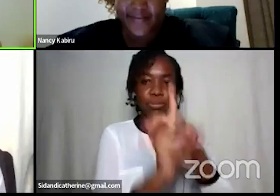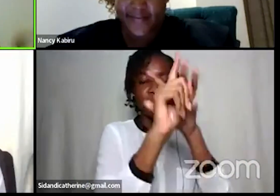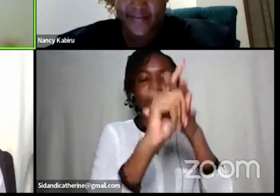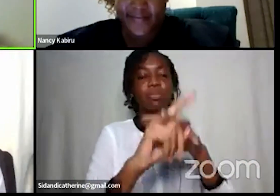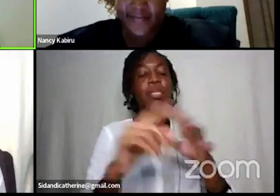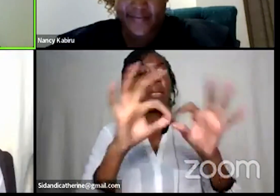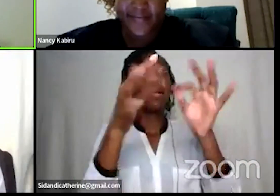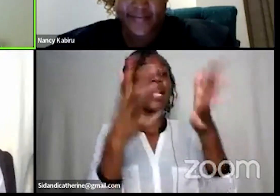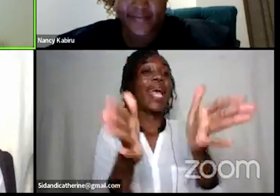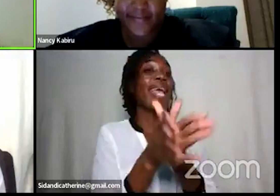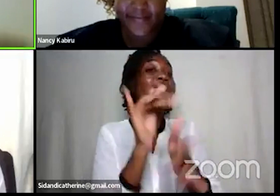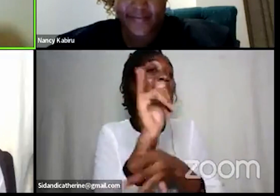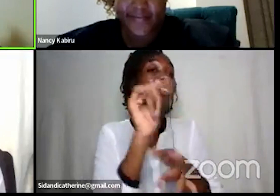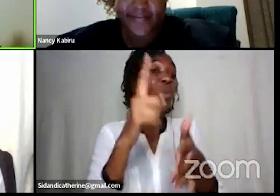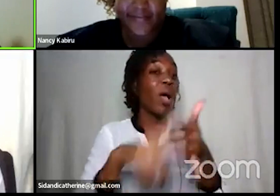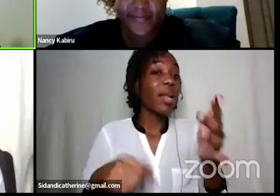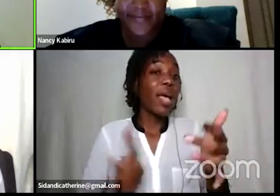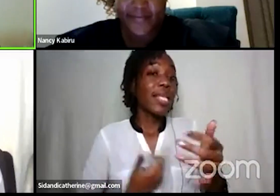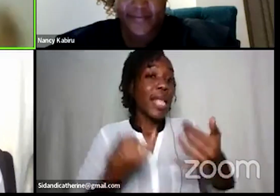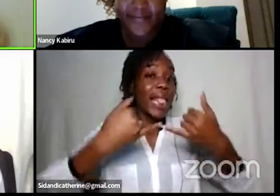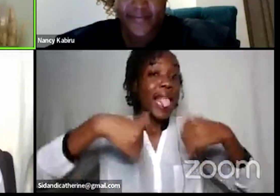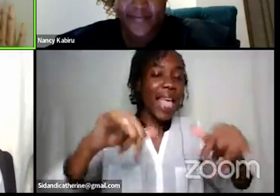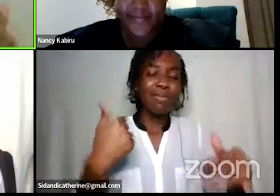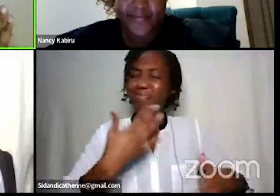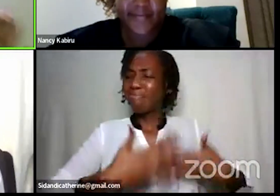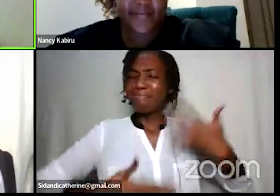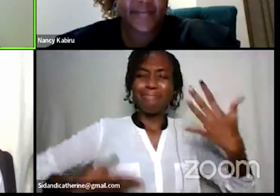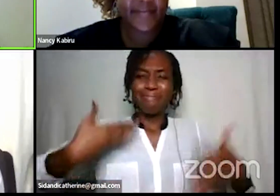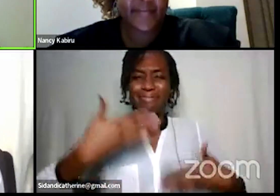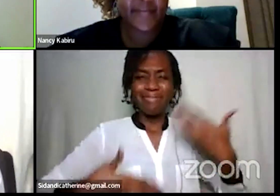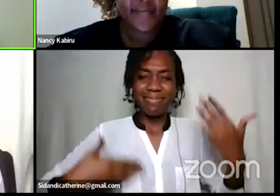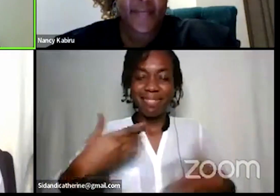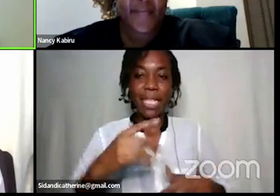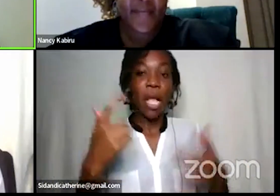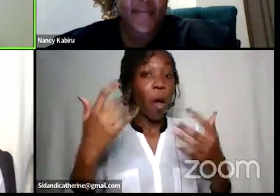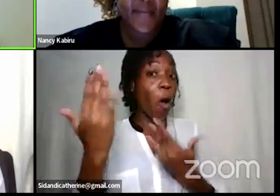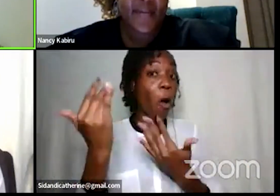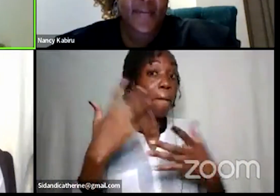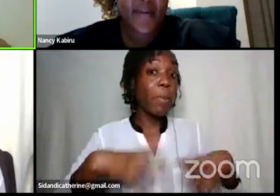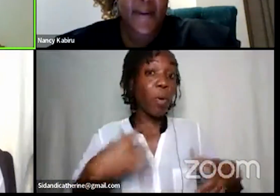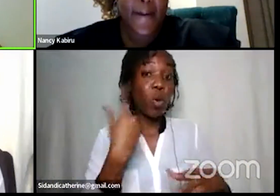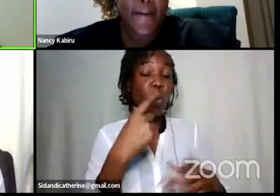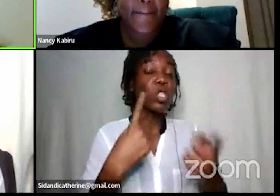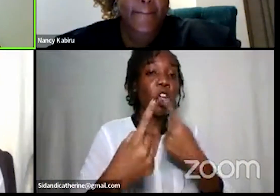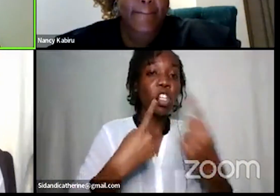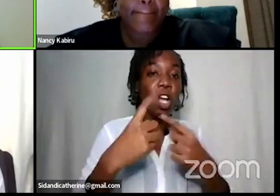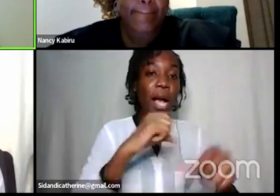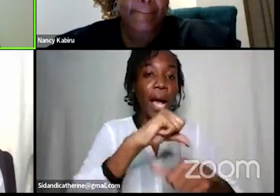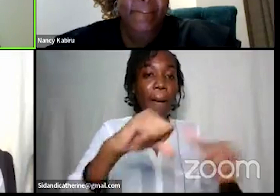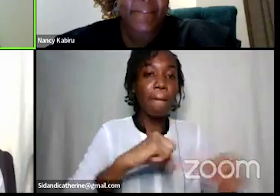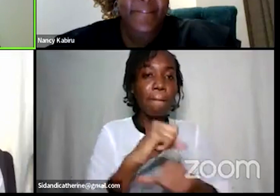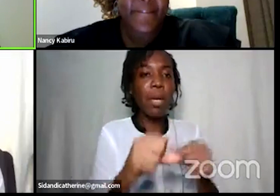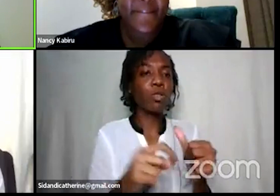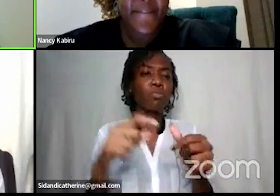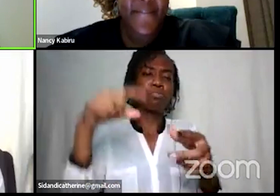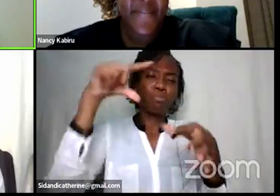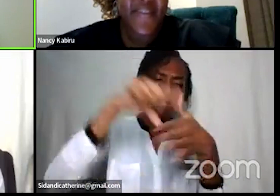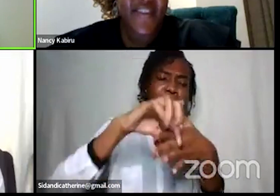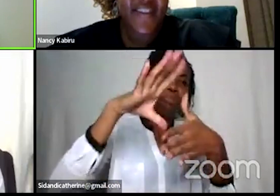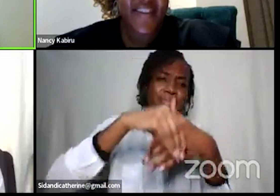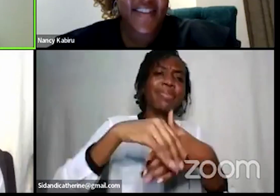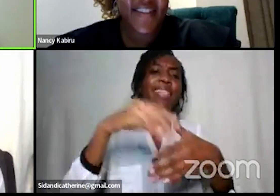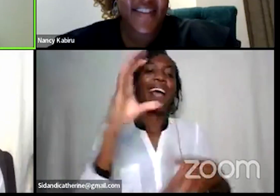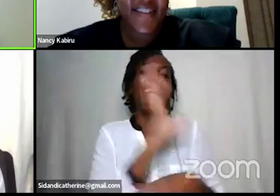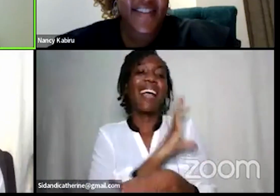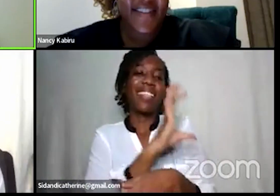is what we are trying out tonight. And we are very excited. I hope the people who are talking about pinning Catherine and making sure that the